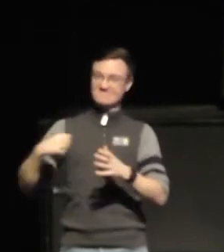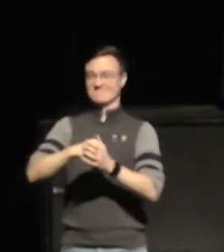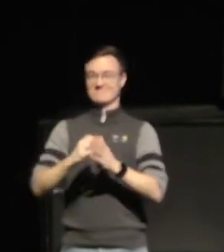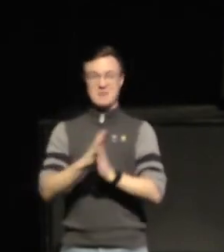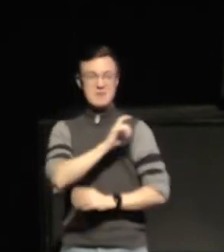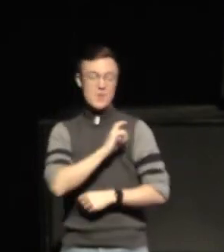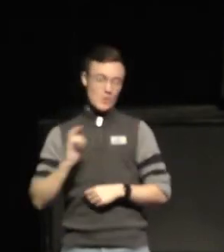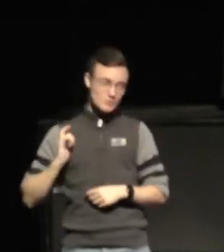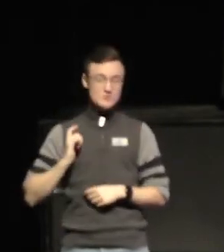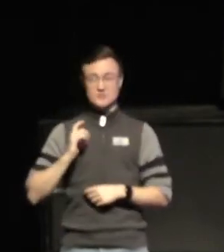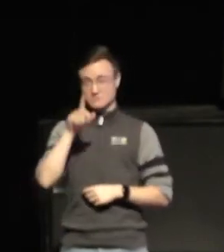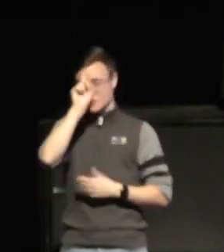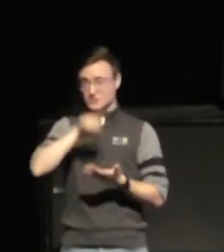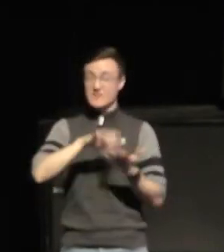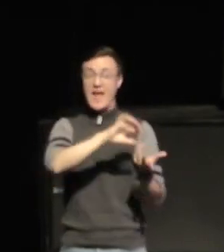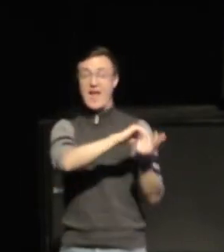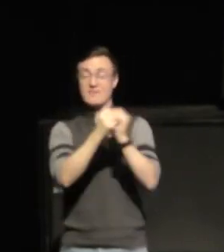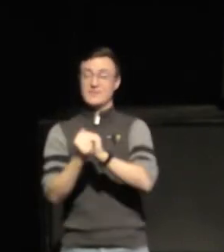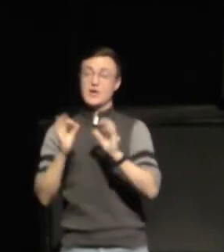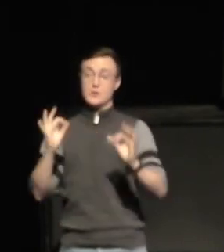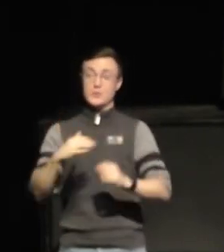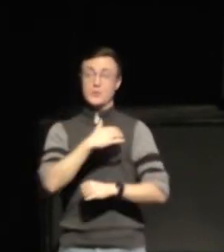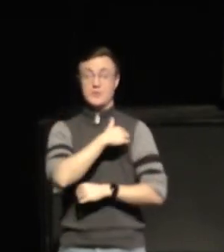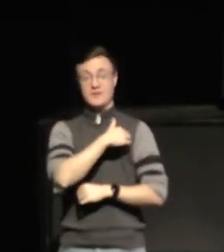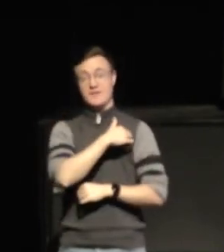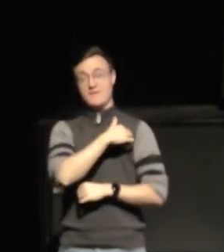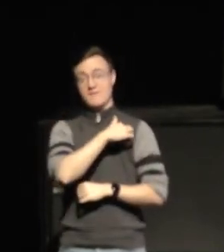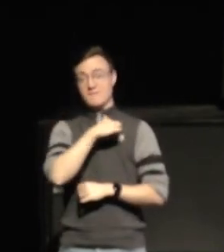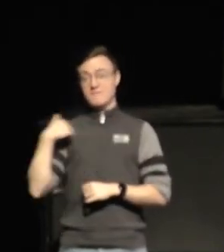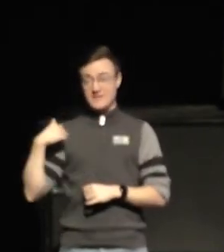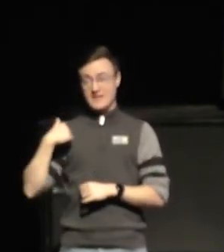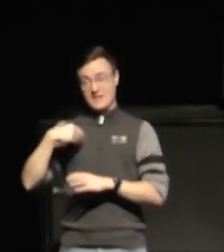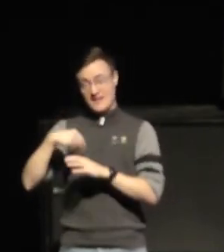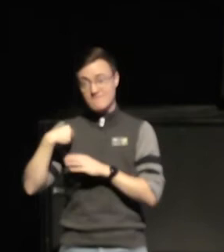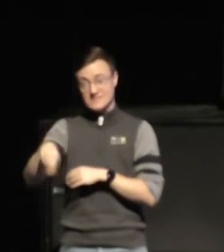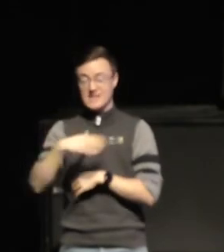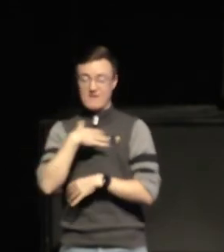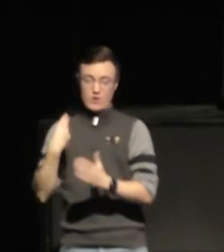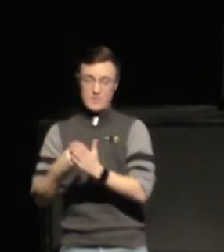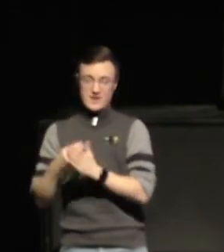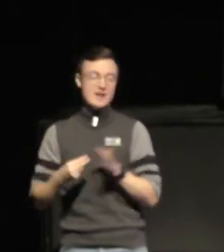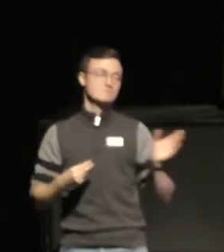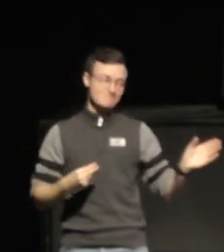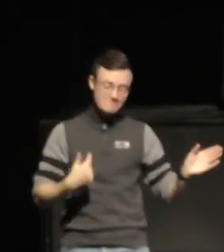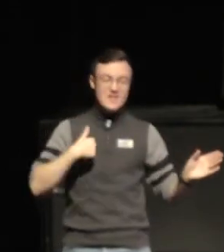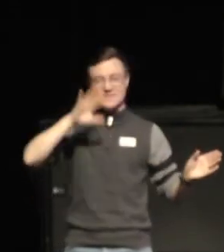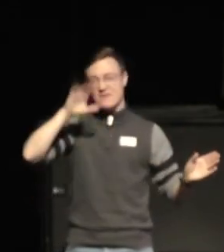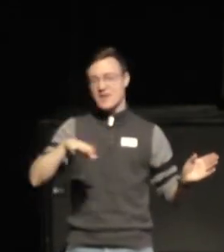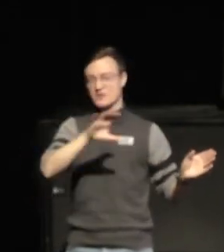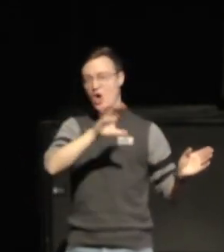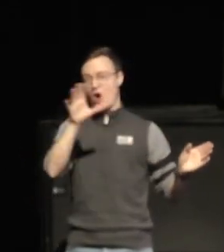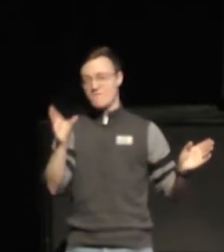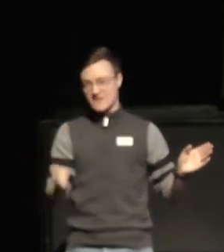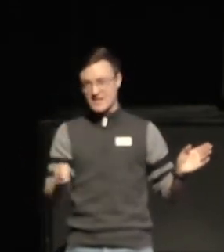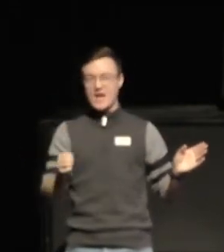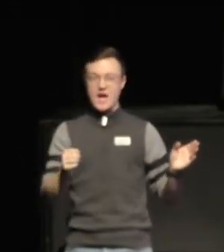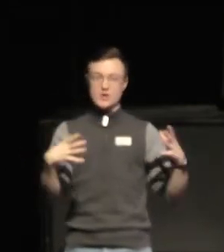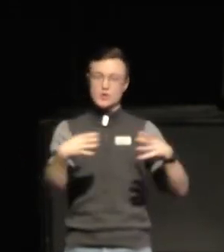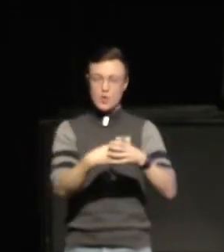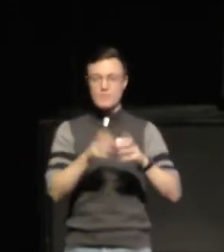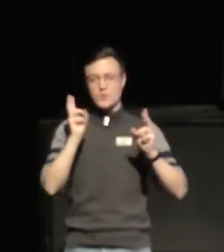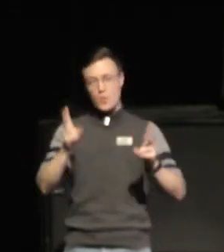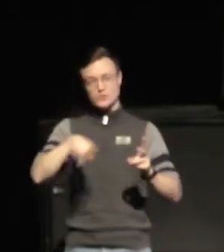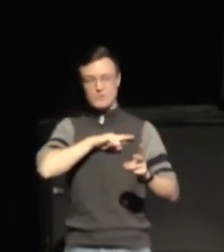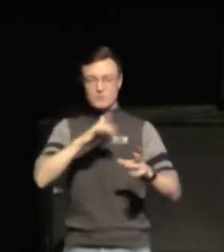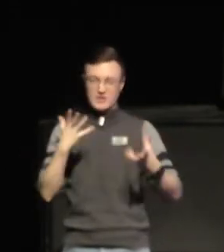for this, to change the investments. Thank you. I know that Afrikagrupperna is also very active in that campaign, so yeah,